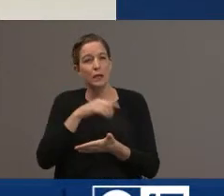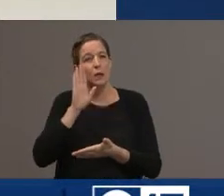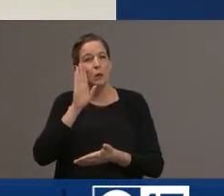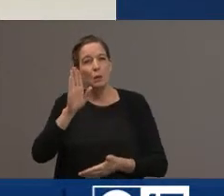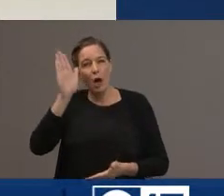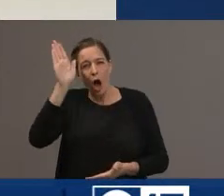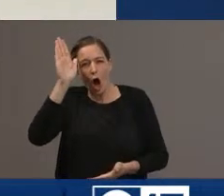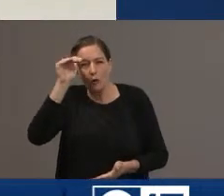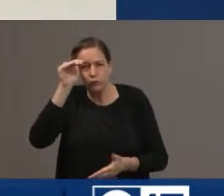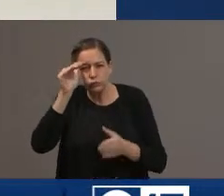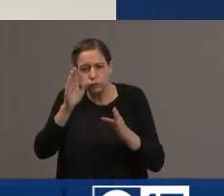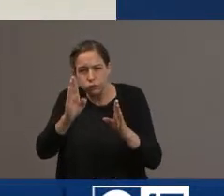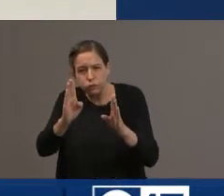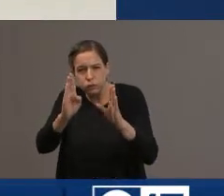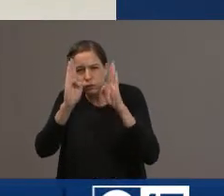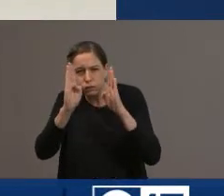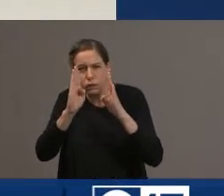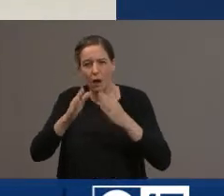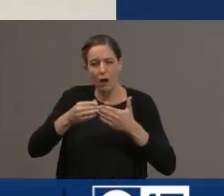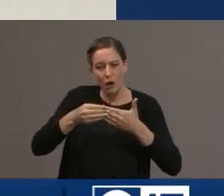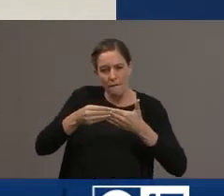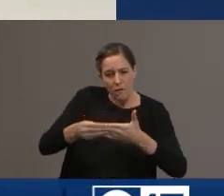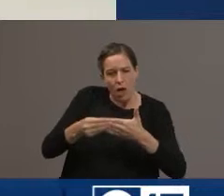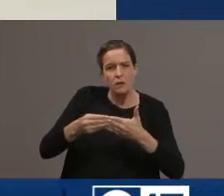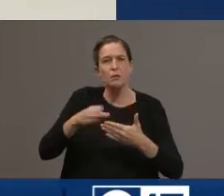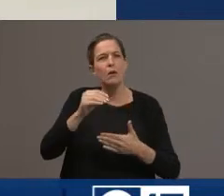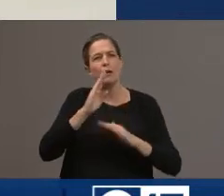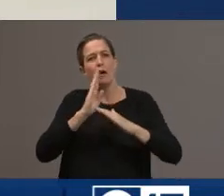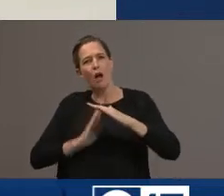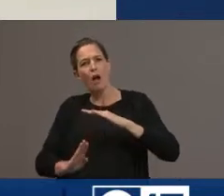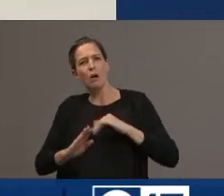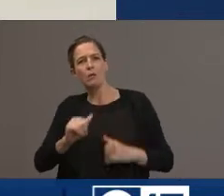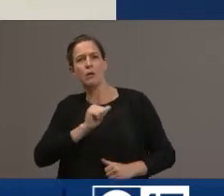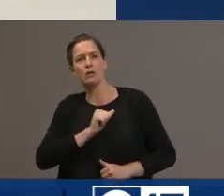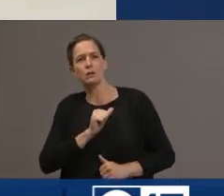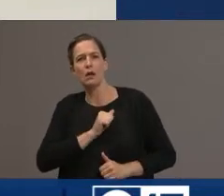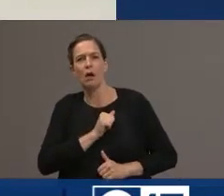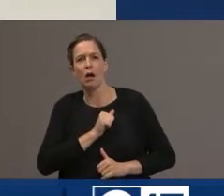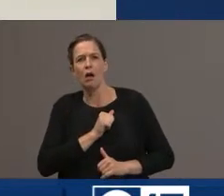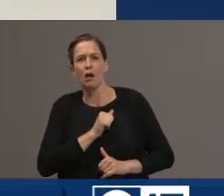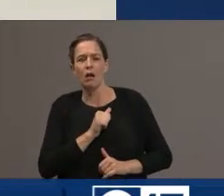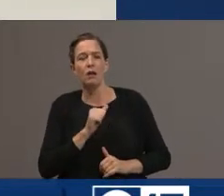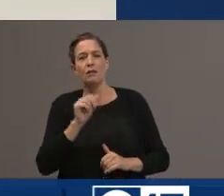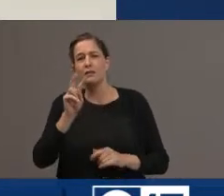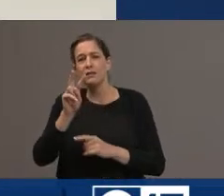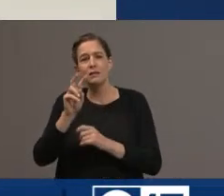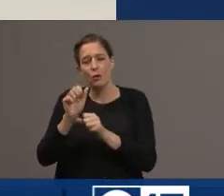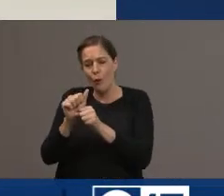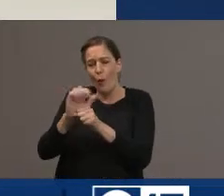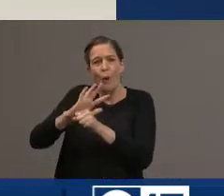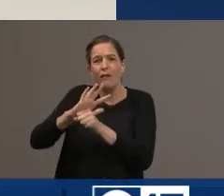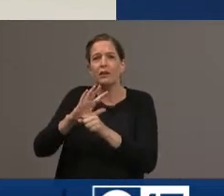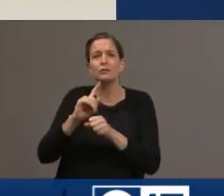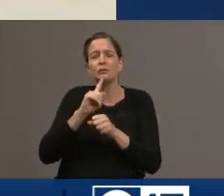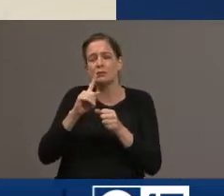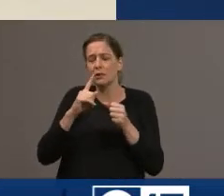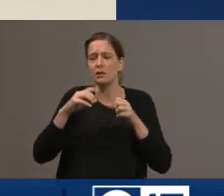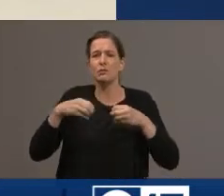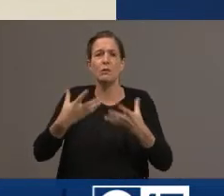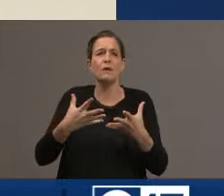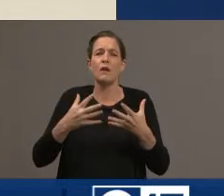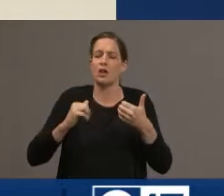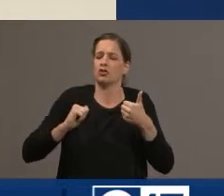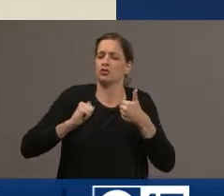and humble as this virus presents new challenges at every turn.